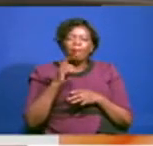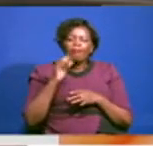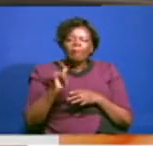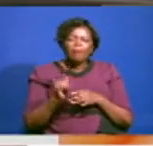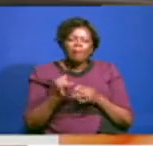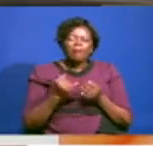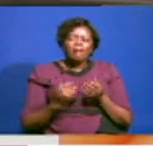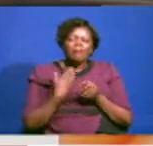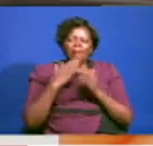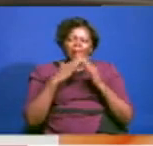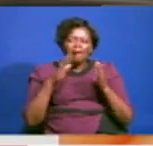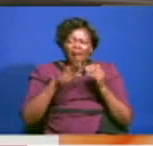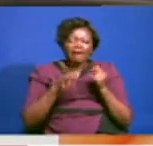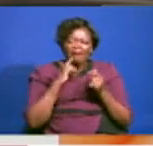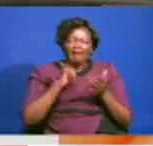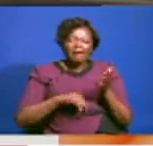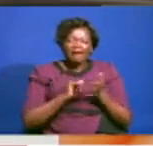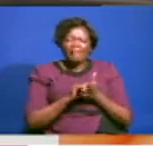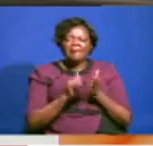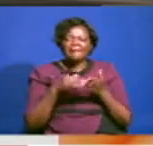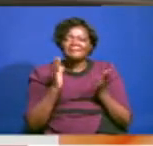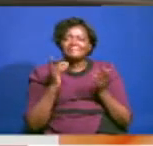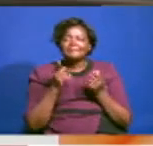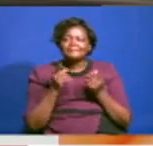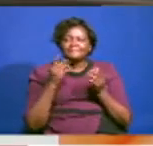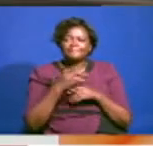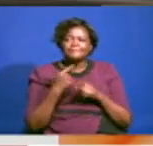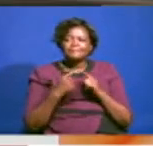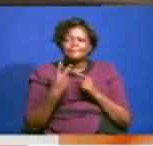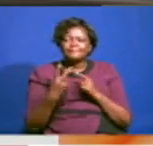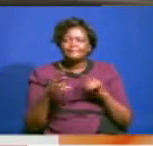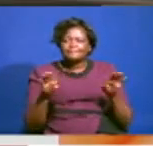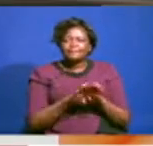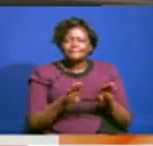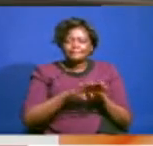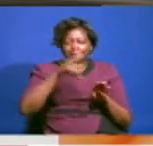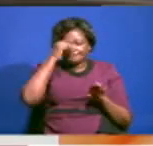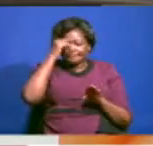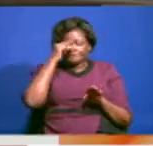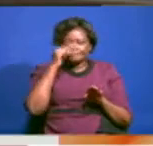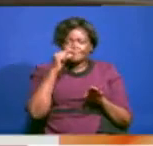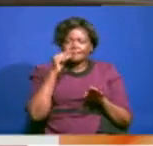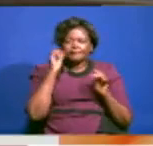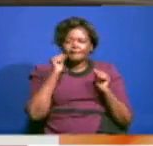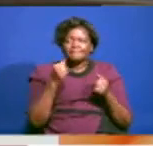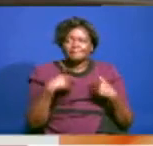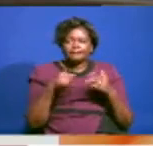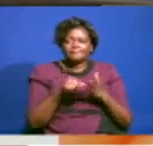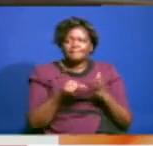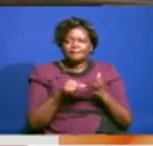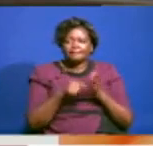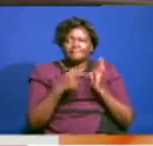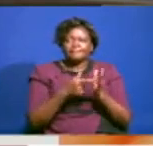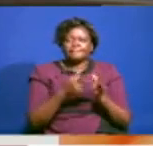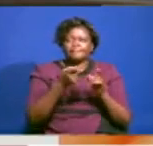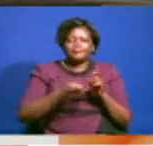The residents say the move to reopen the abattoir after 2 years of closure by the government would expose them to problems such as increased